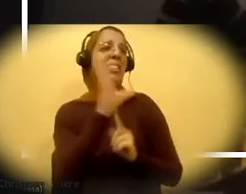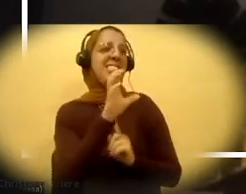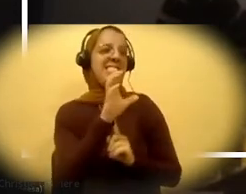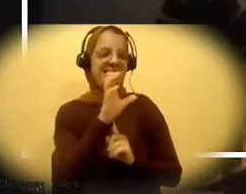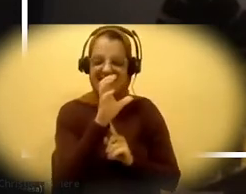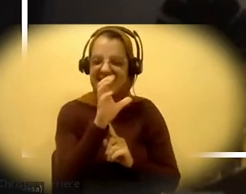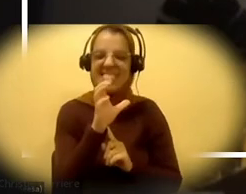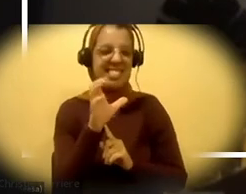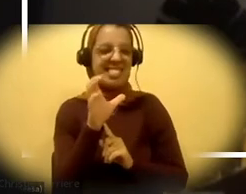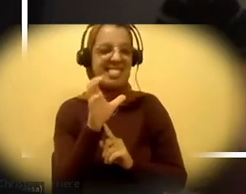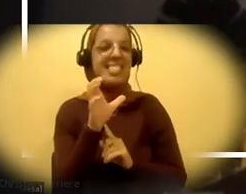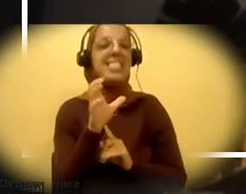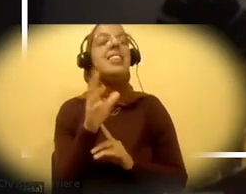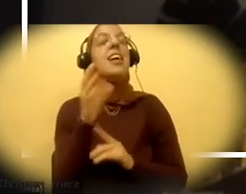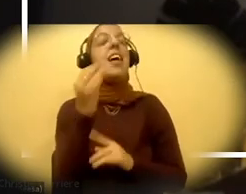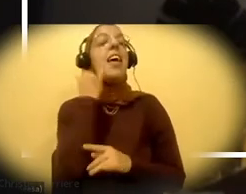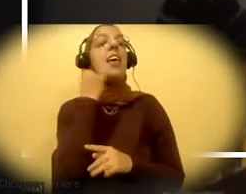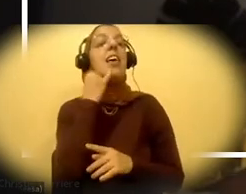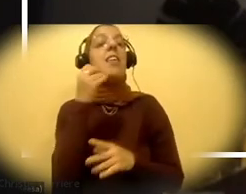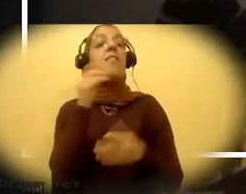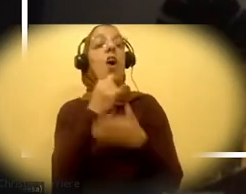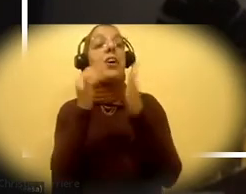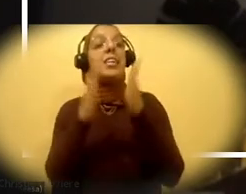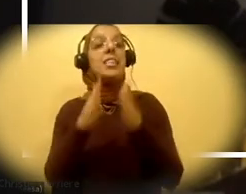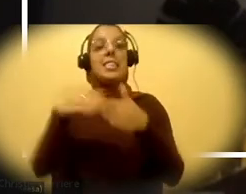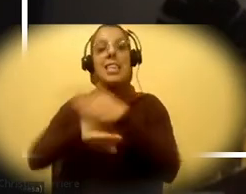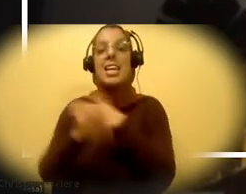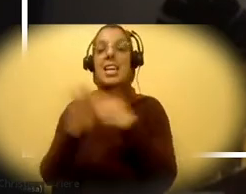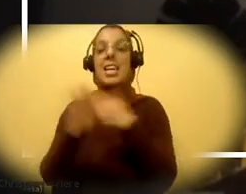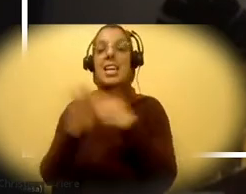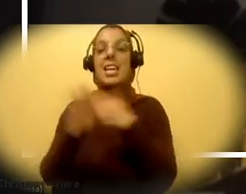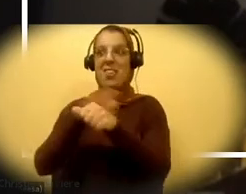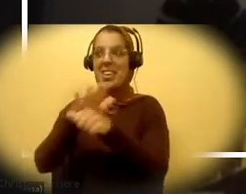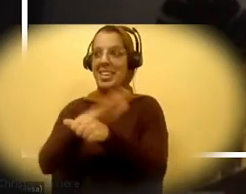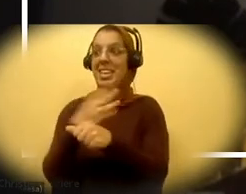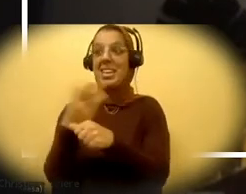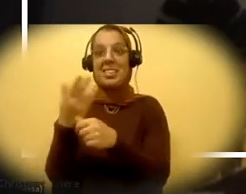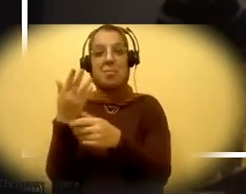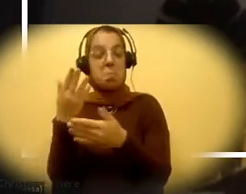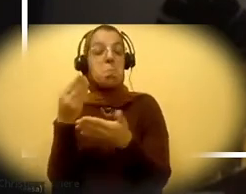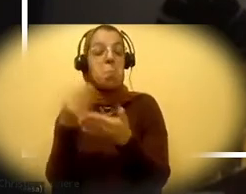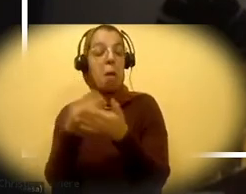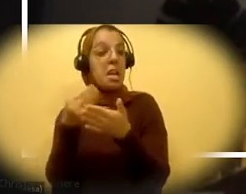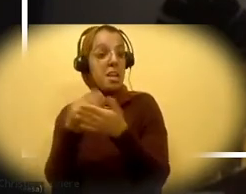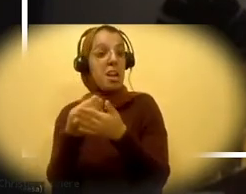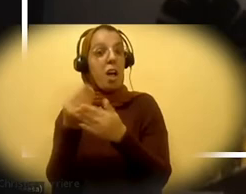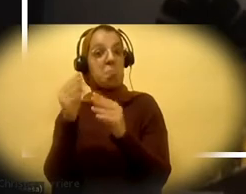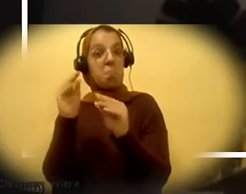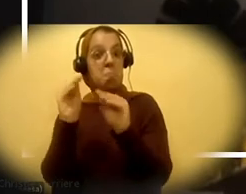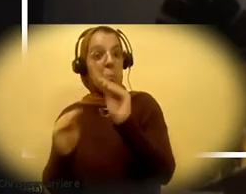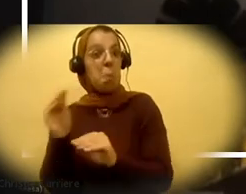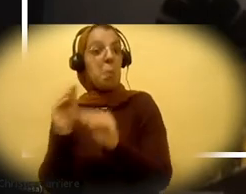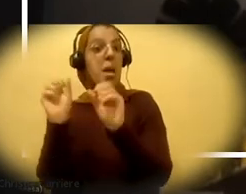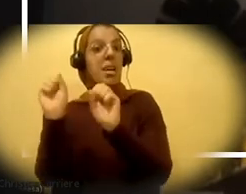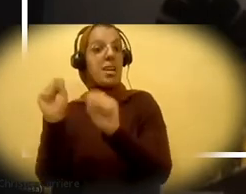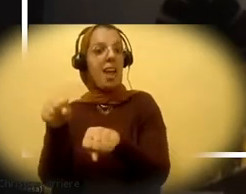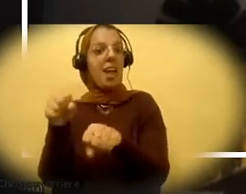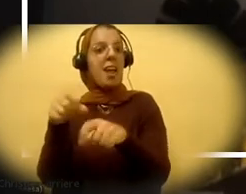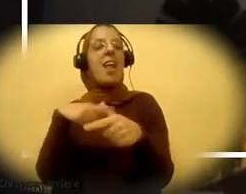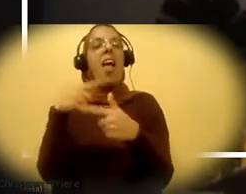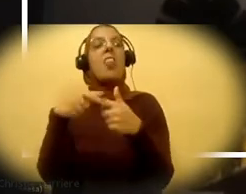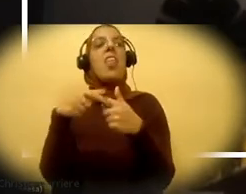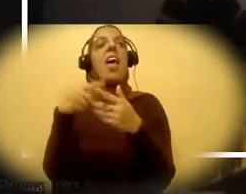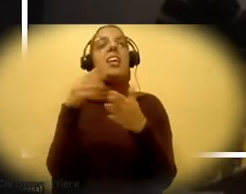becomes trendy and then the developers move in, or developer uses art, an artist, they commission a statue and they're able to